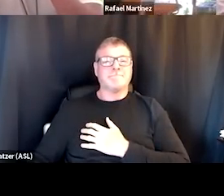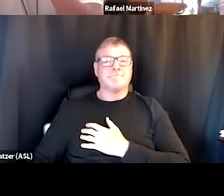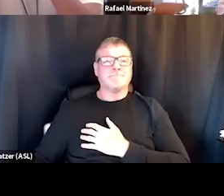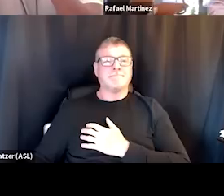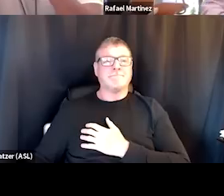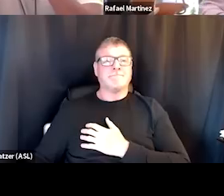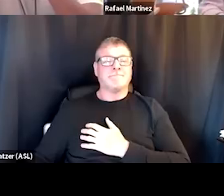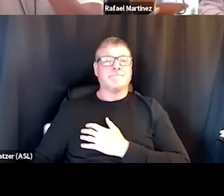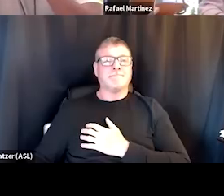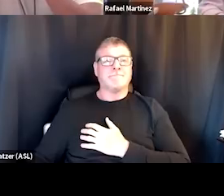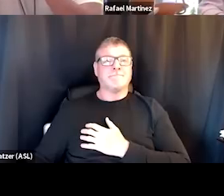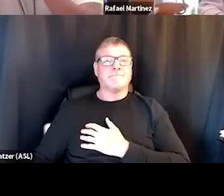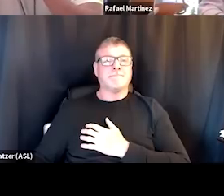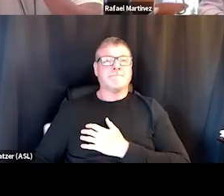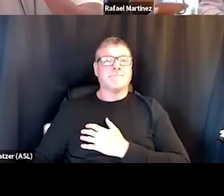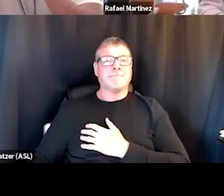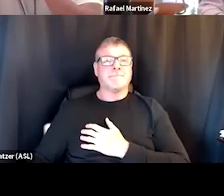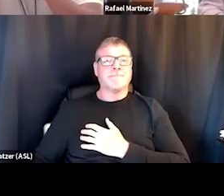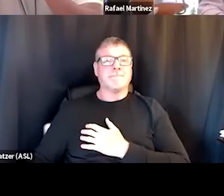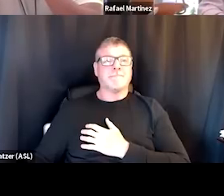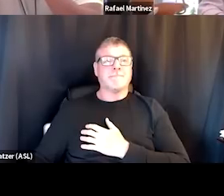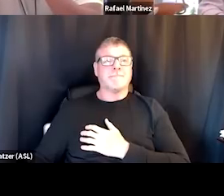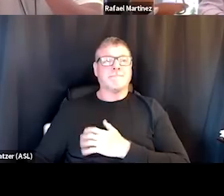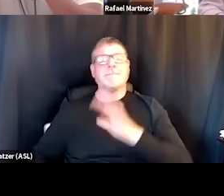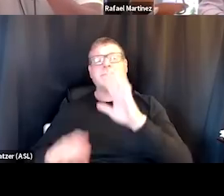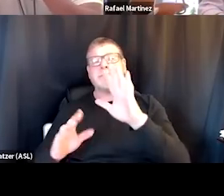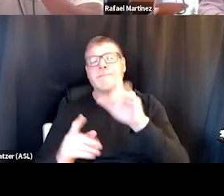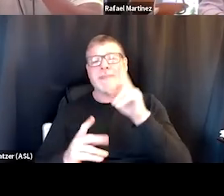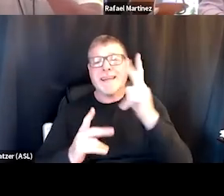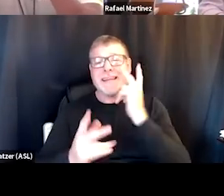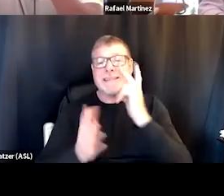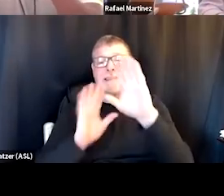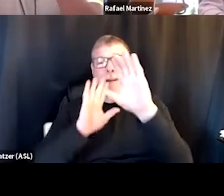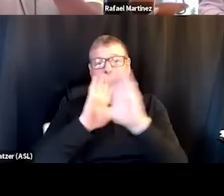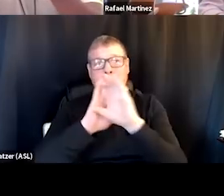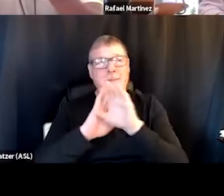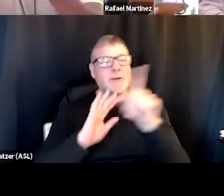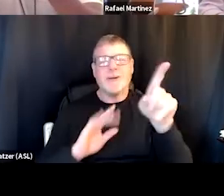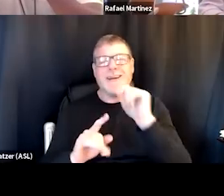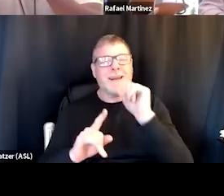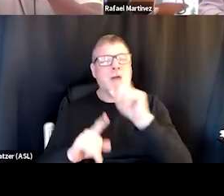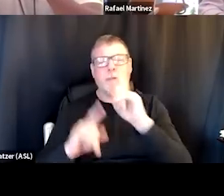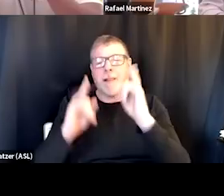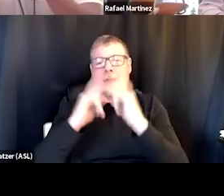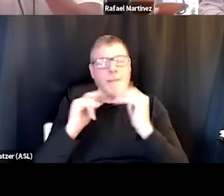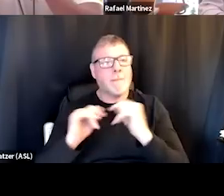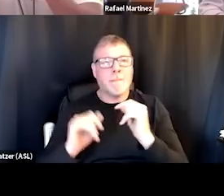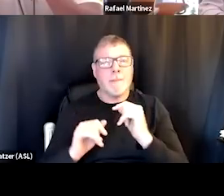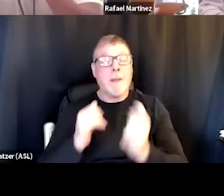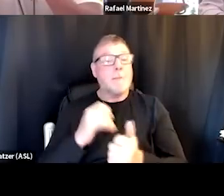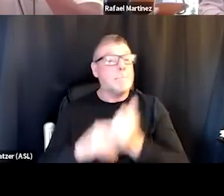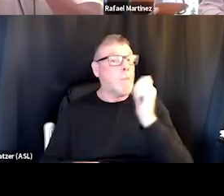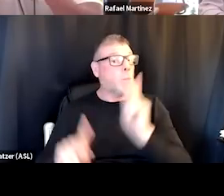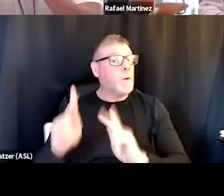For what you can see of the picture is not exactly an encampment. Due to the sweeps, most of our clientele can't stay in one